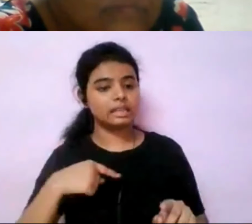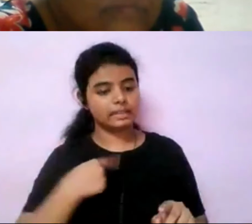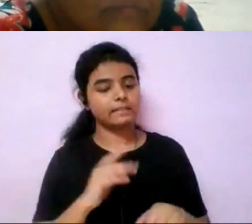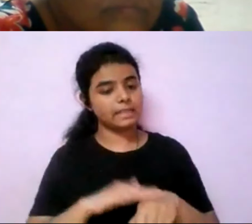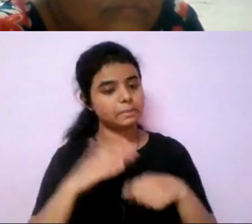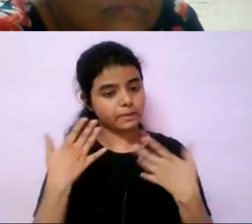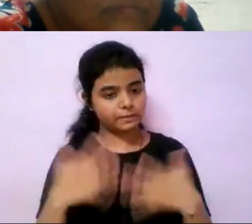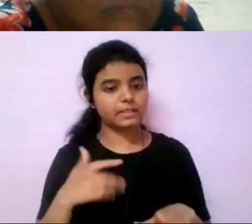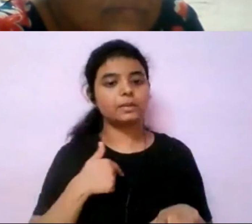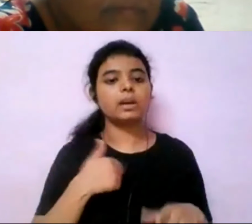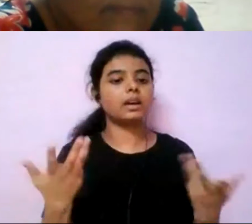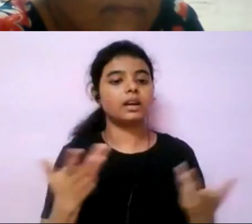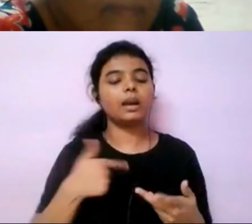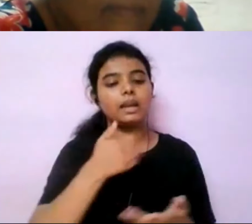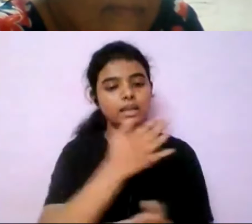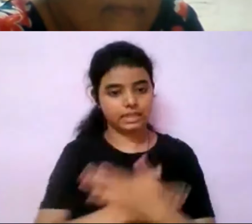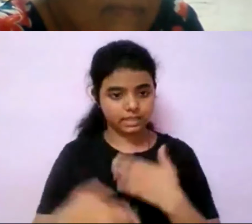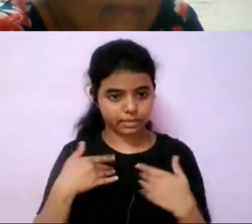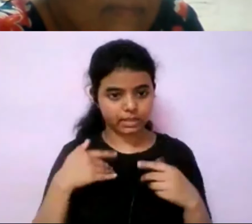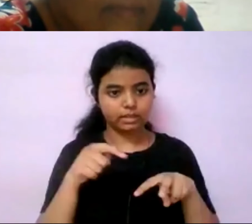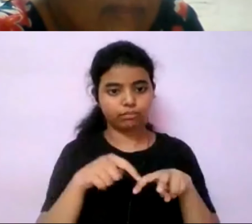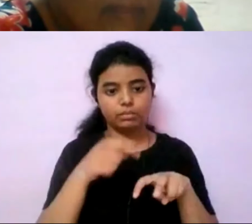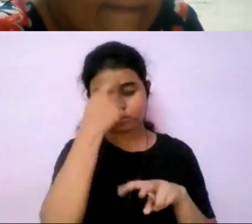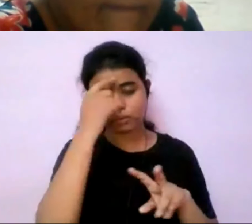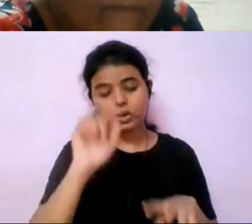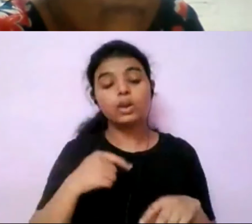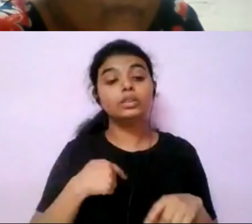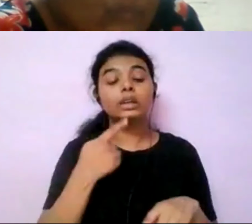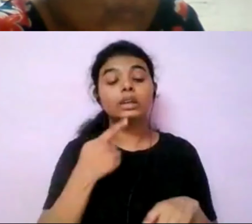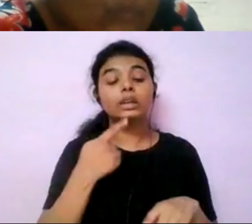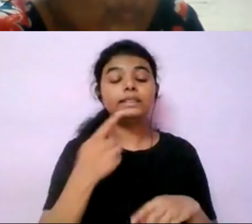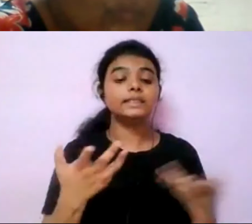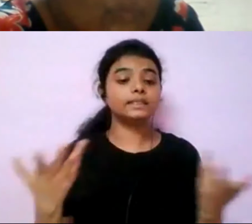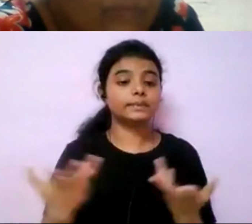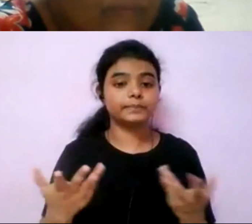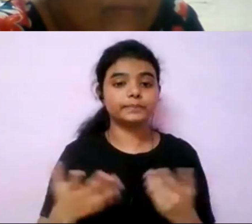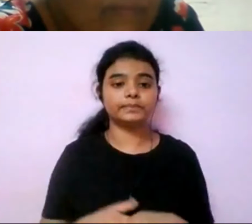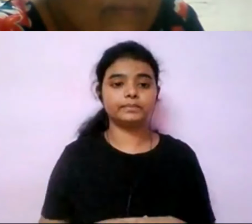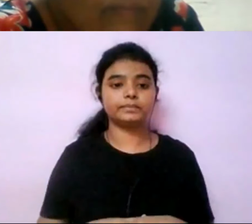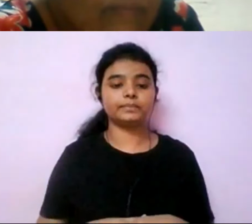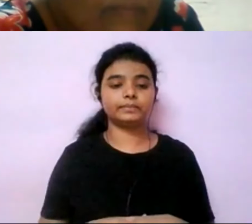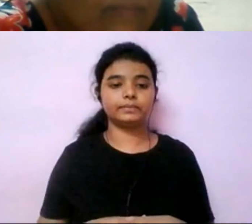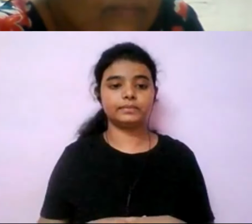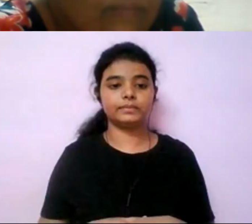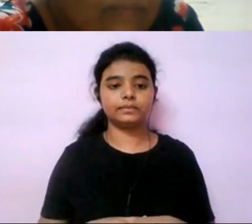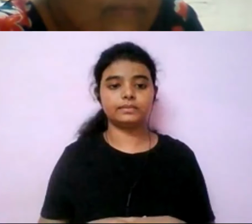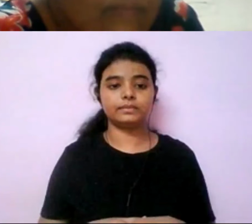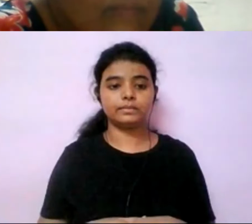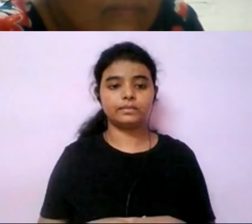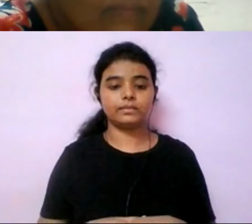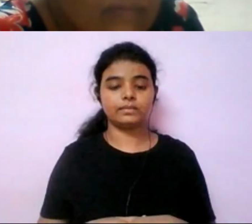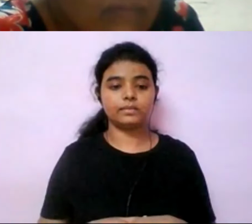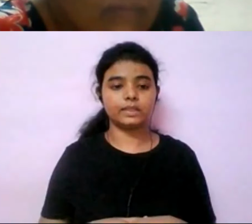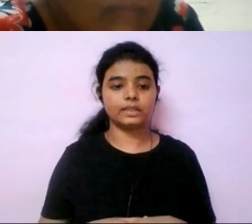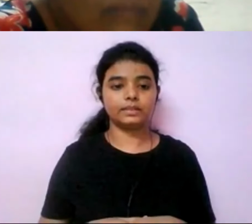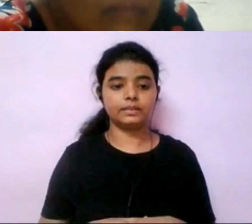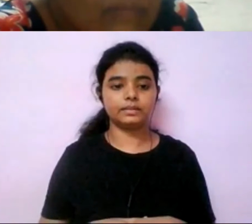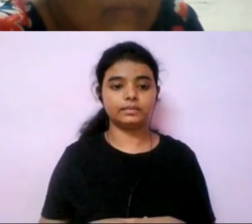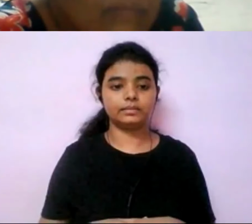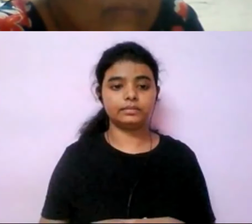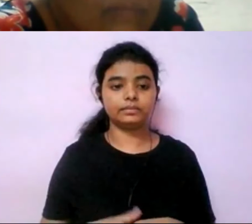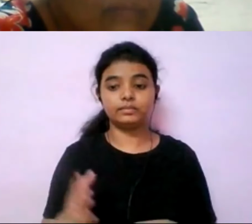our voices and what we wish to say should not be wrested from us by the